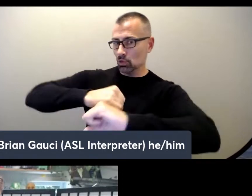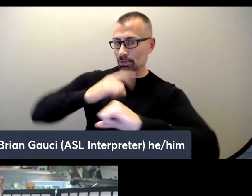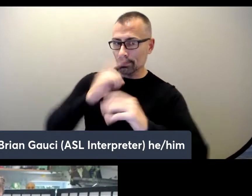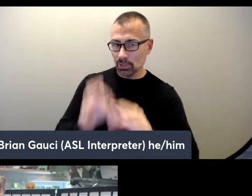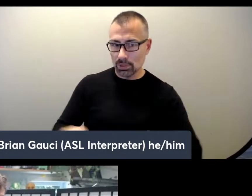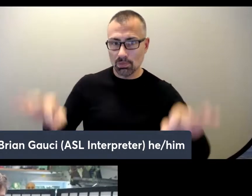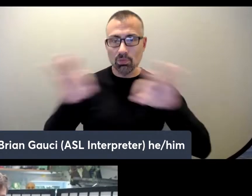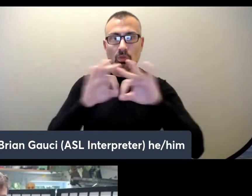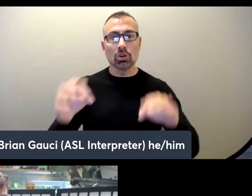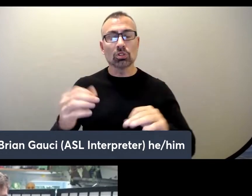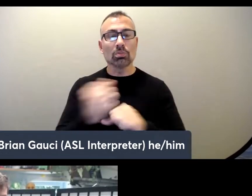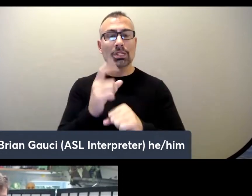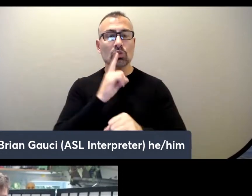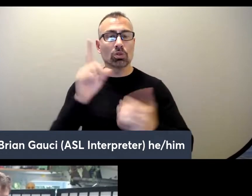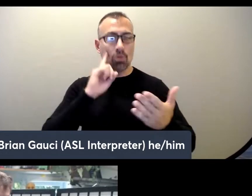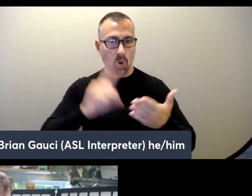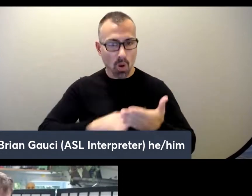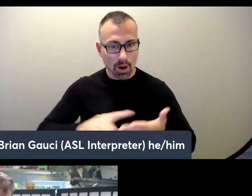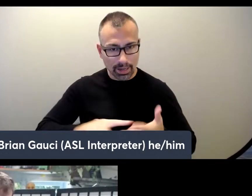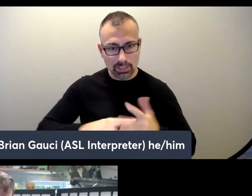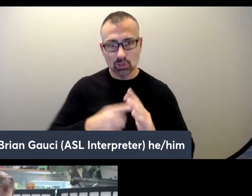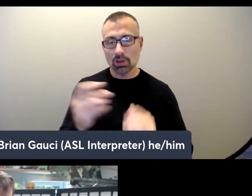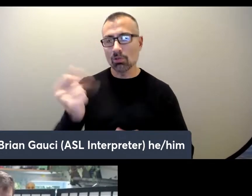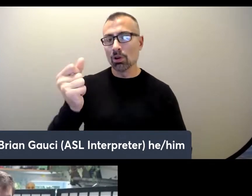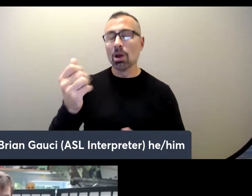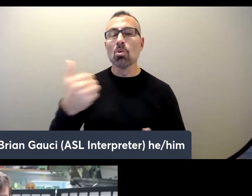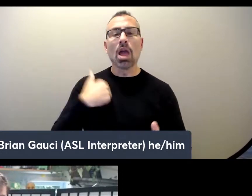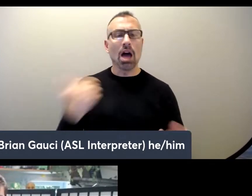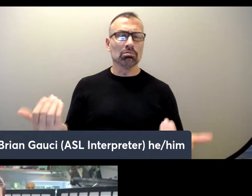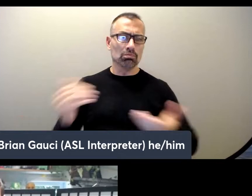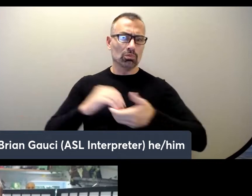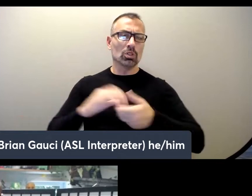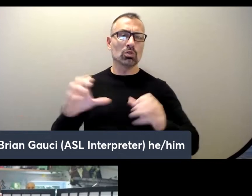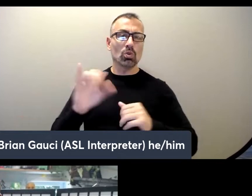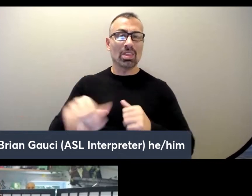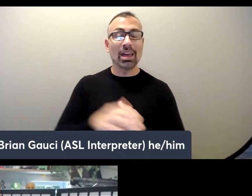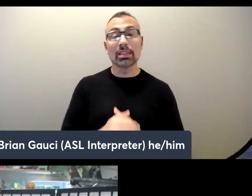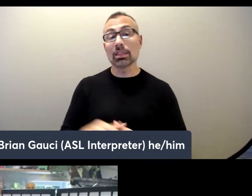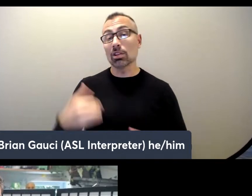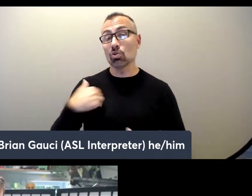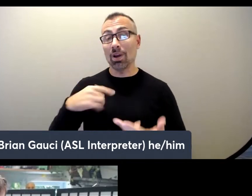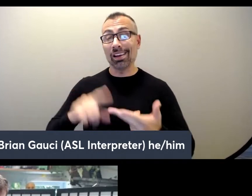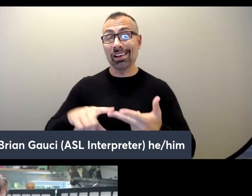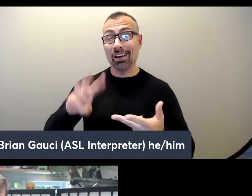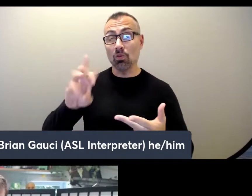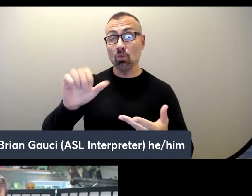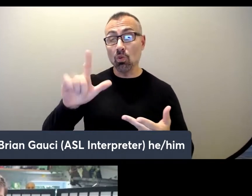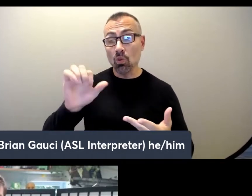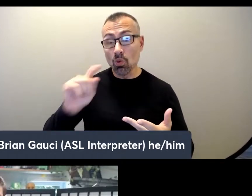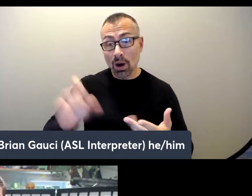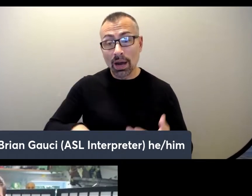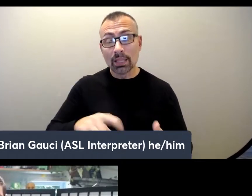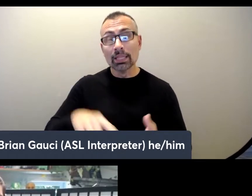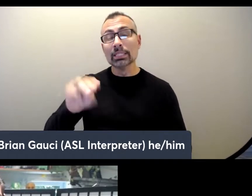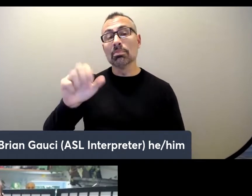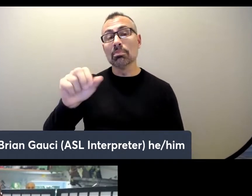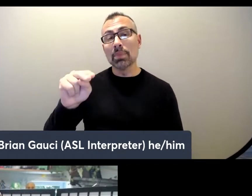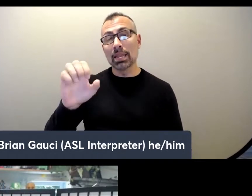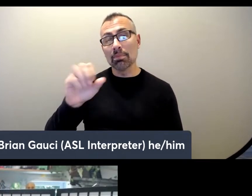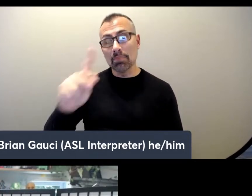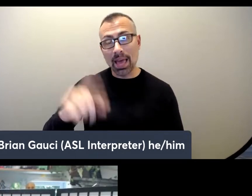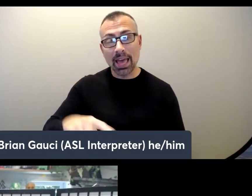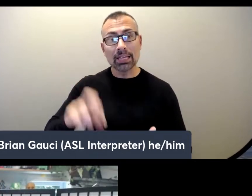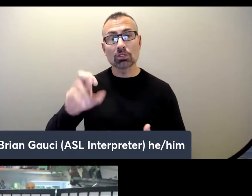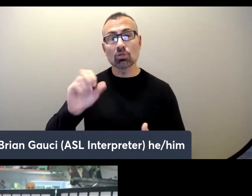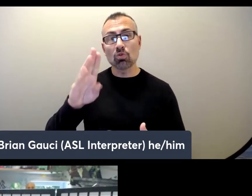audits early. Great partners out there for doing security audits. And then your wallets, right? You have to understand things like MetaMask and Rabby and Phantom,